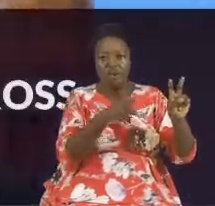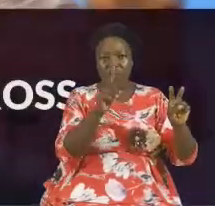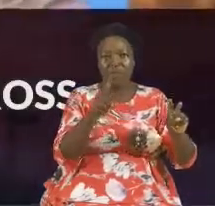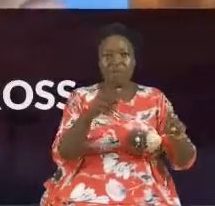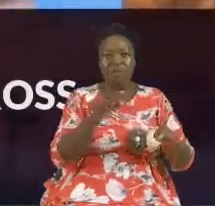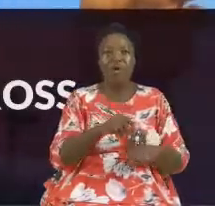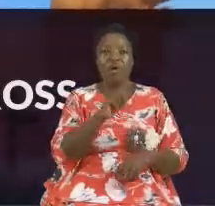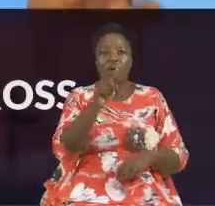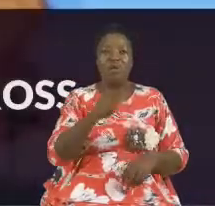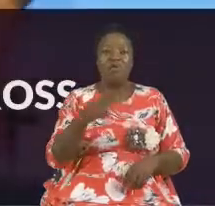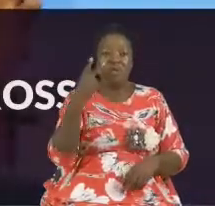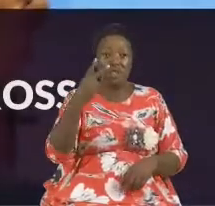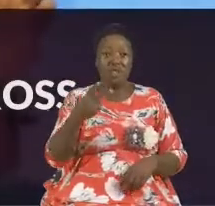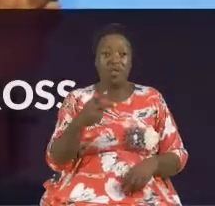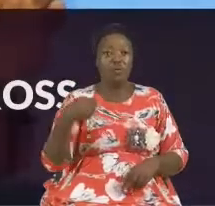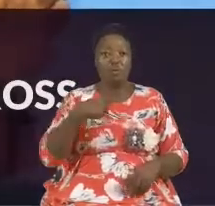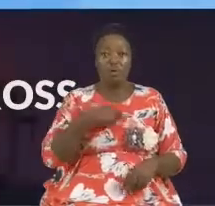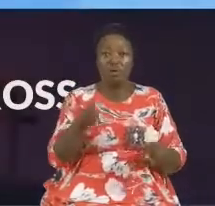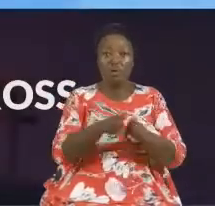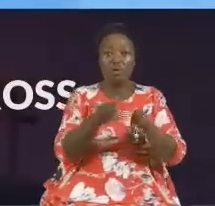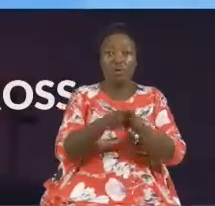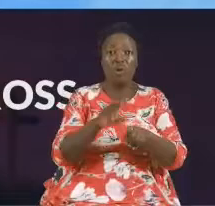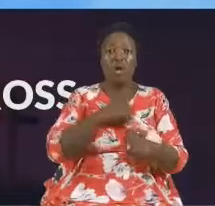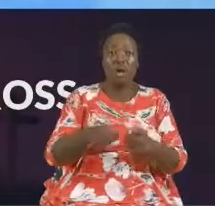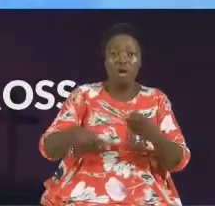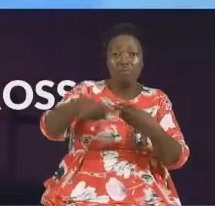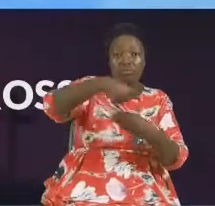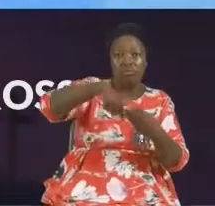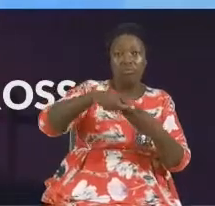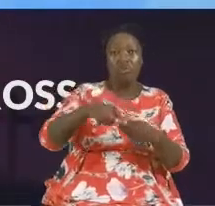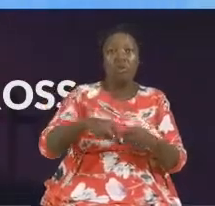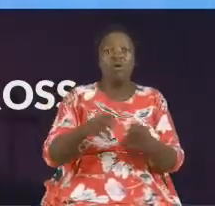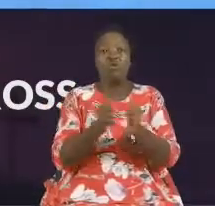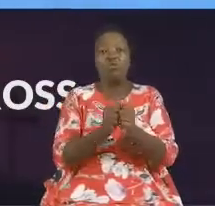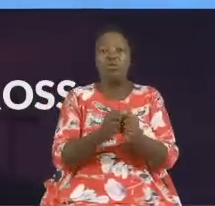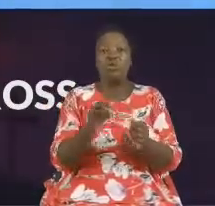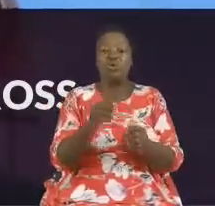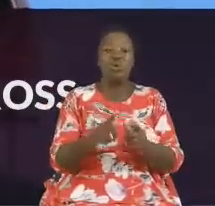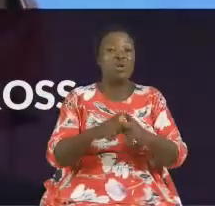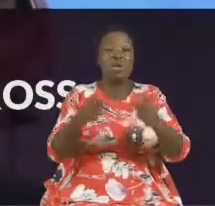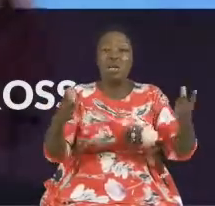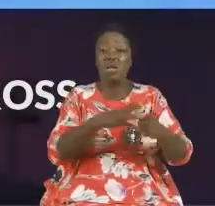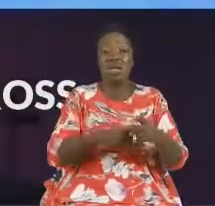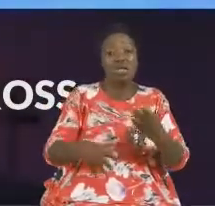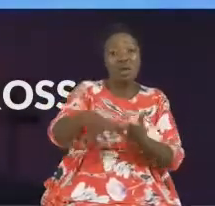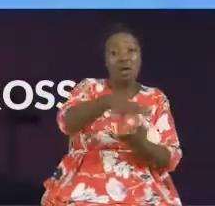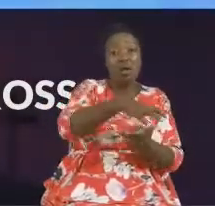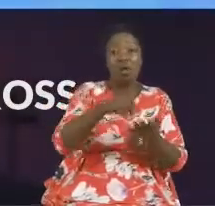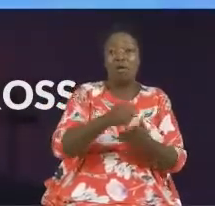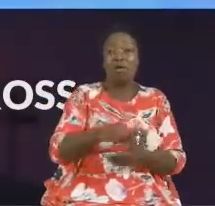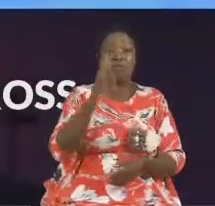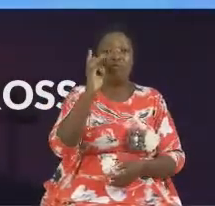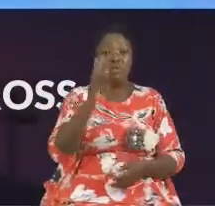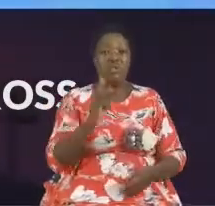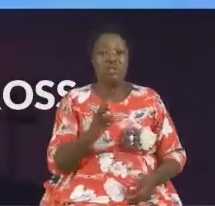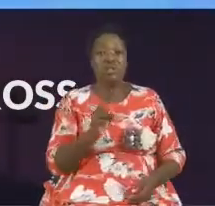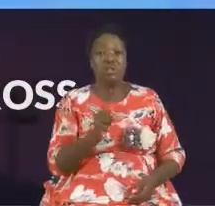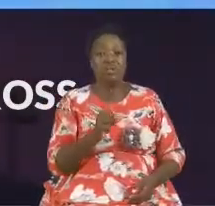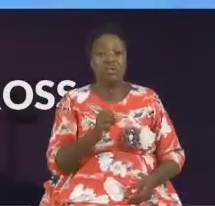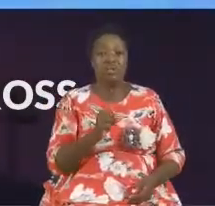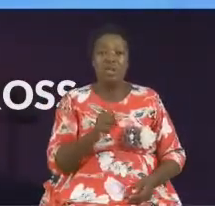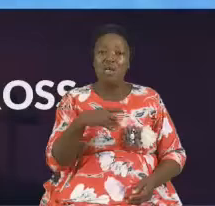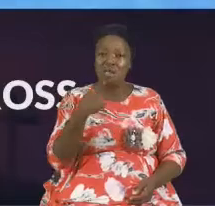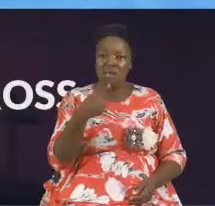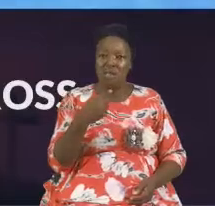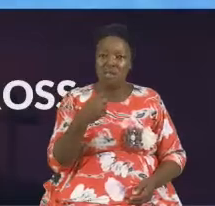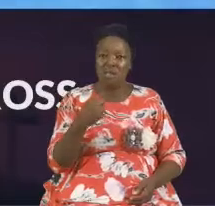says, wherefore, seeing we also are compassed about with so great a